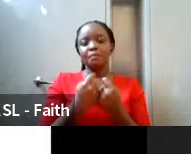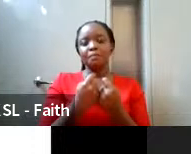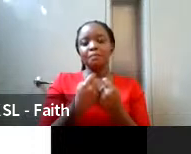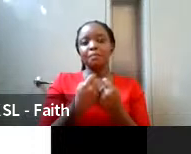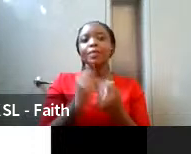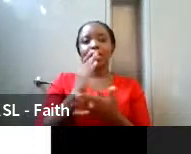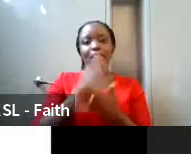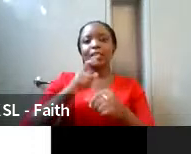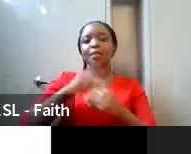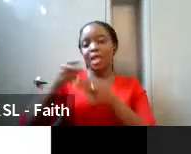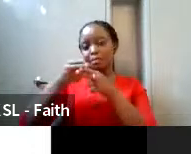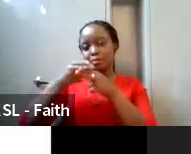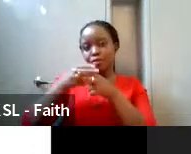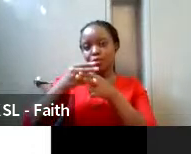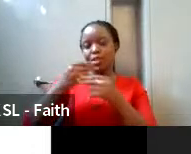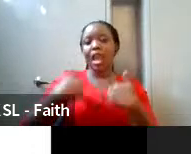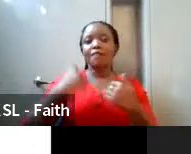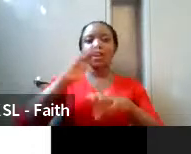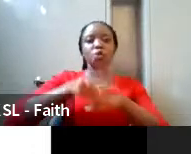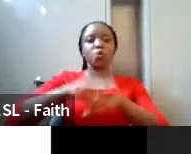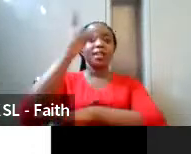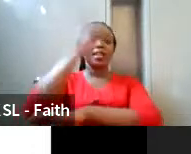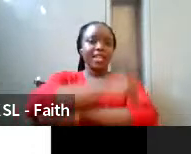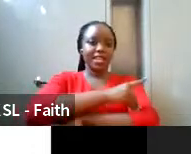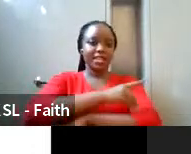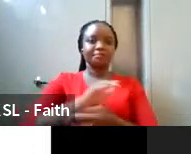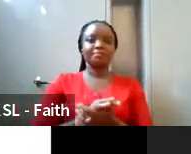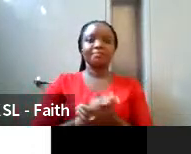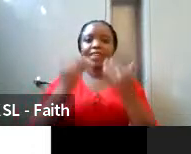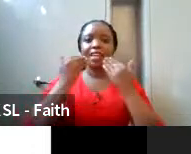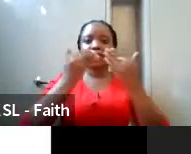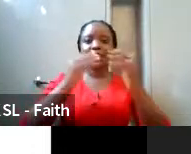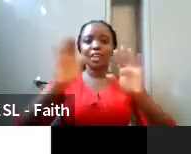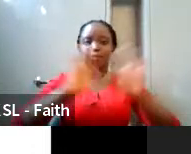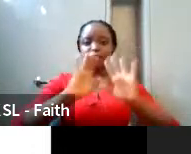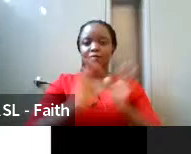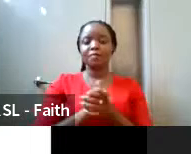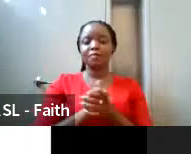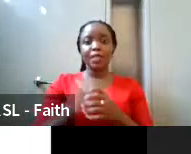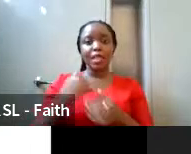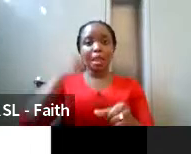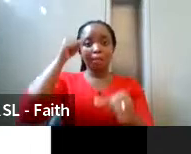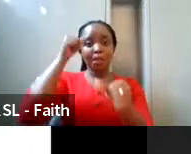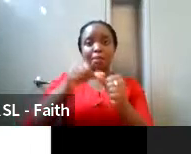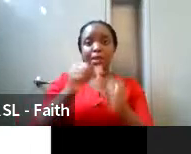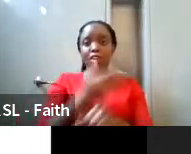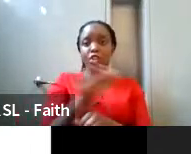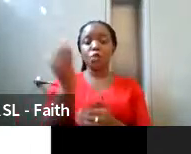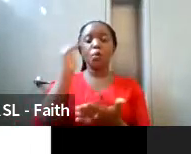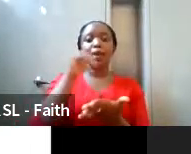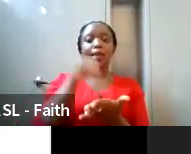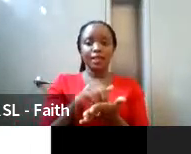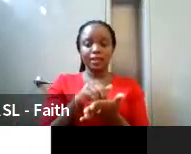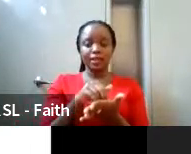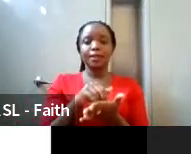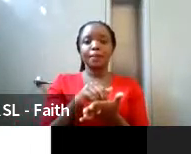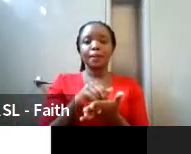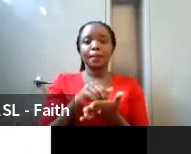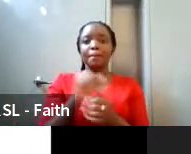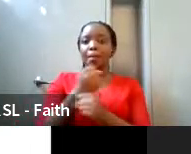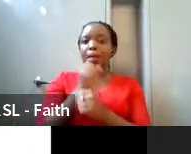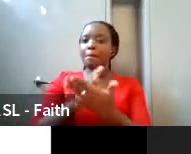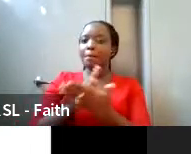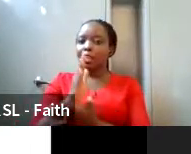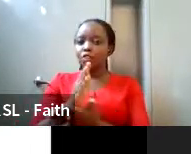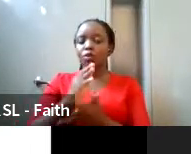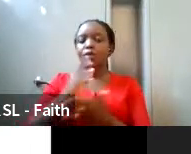sometime soon. Have a good day. Thank you. So I'm reminding you once again to make sure to